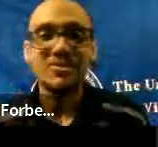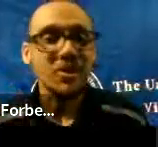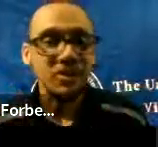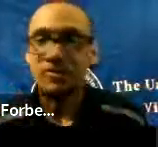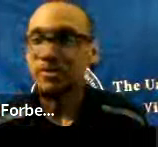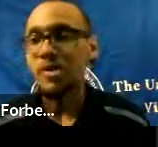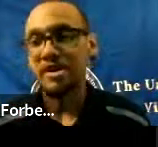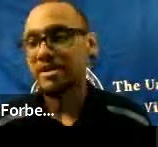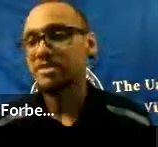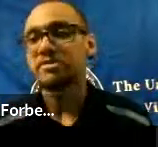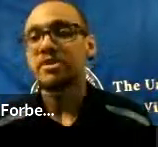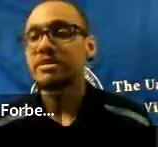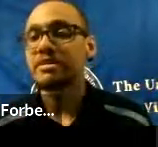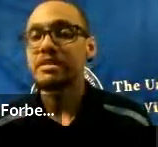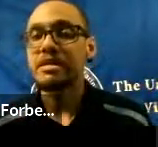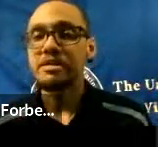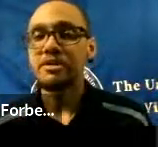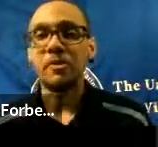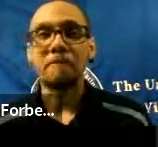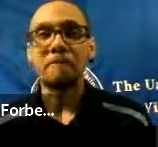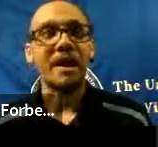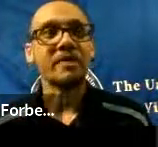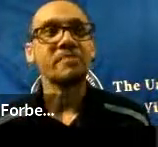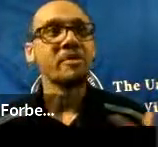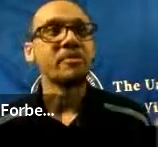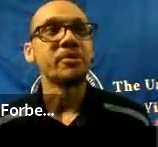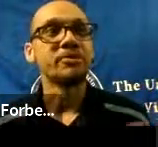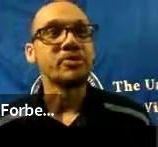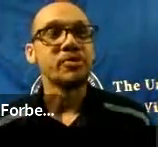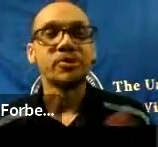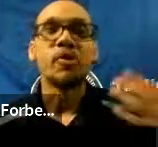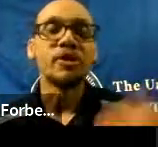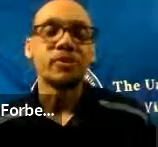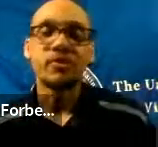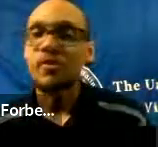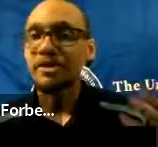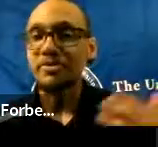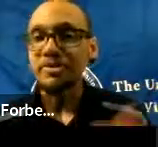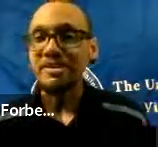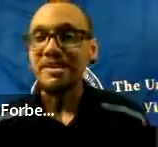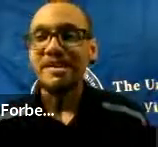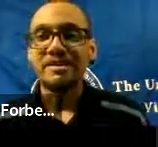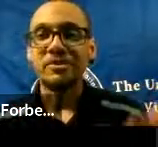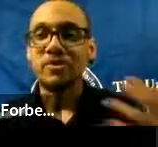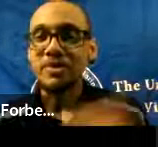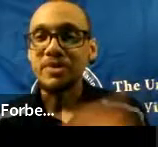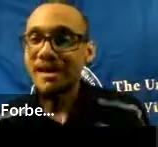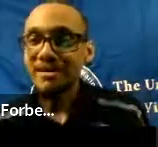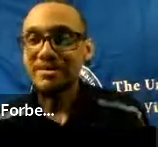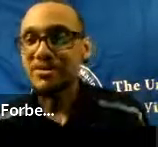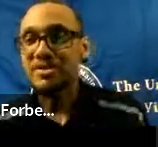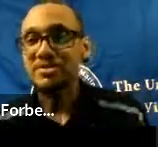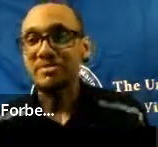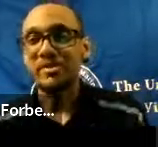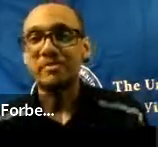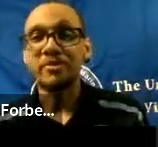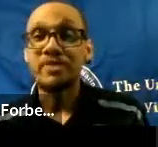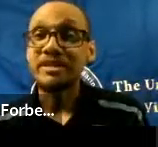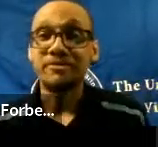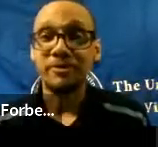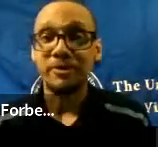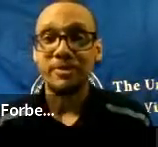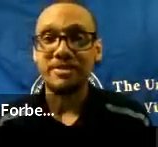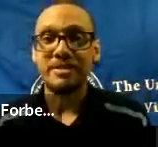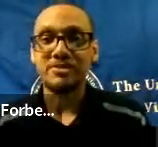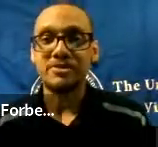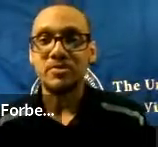that is such a rewarding experience. You know, I remember, you know, going through YOE, you know, we would talk to the students about